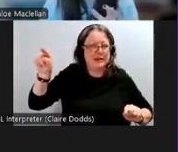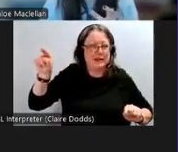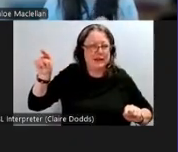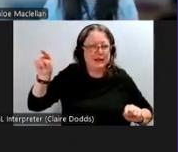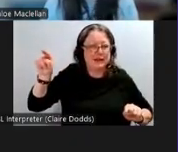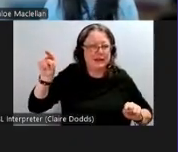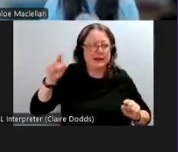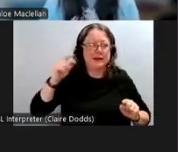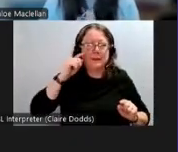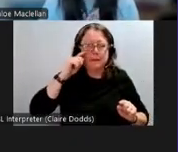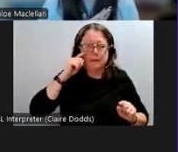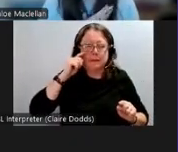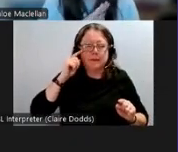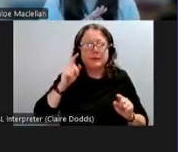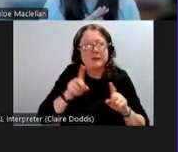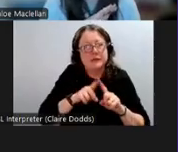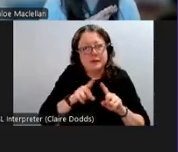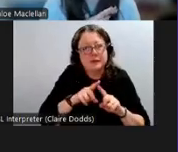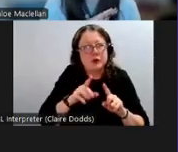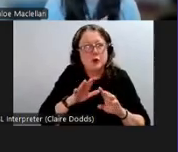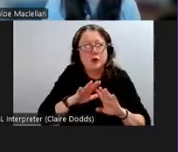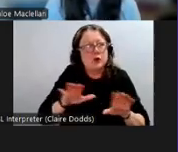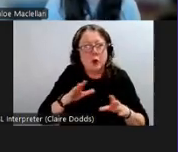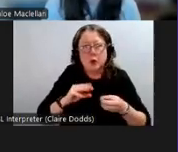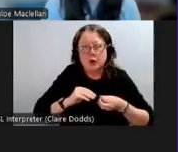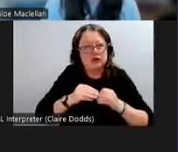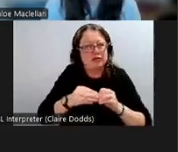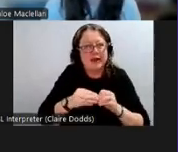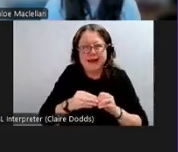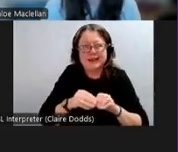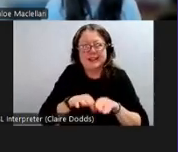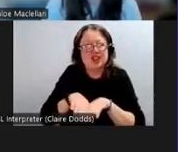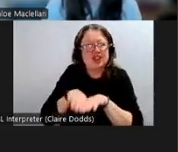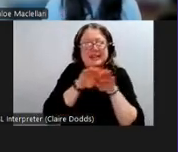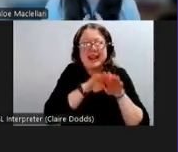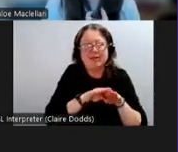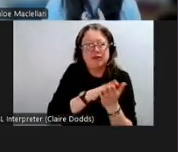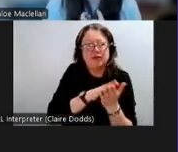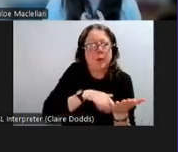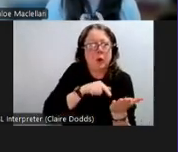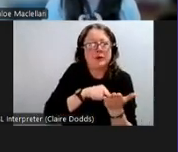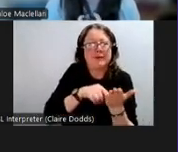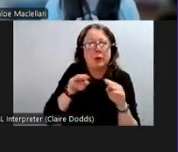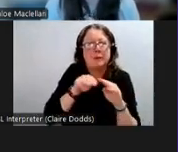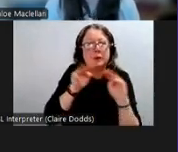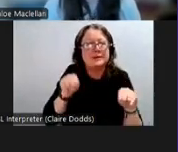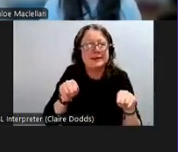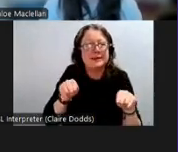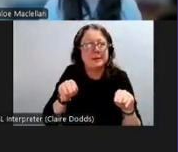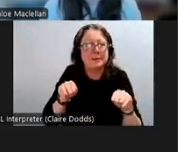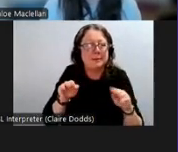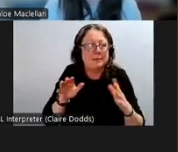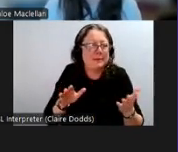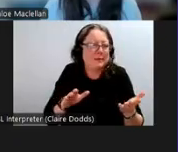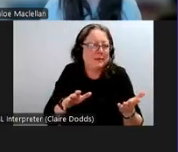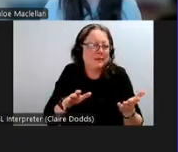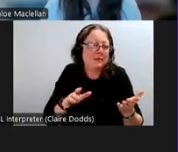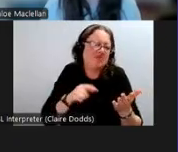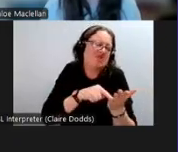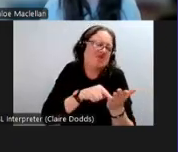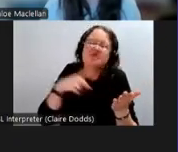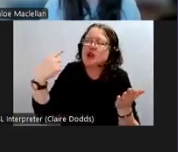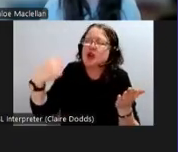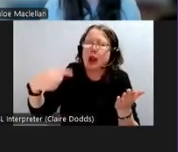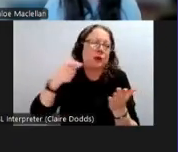also don't want to make a generic report for all museums to say no one's allowed to do this anymore, because actually in